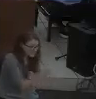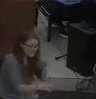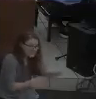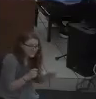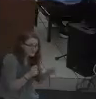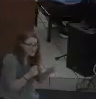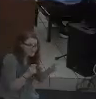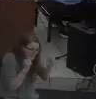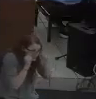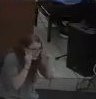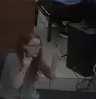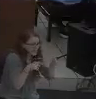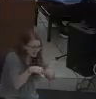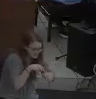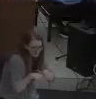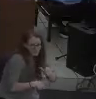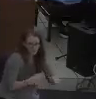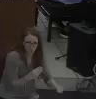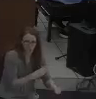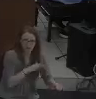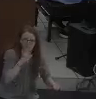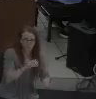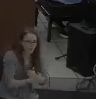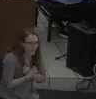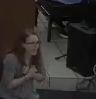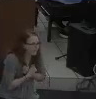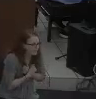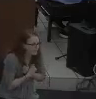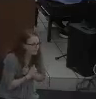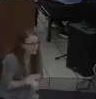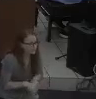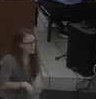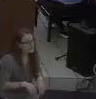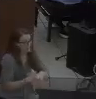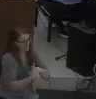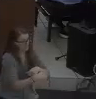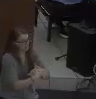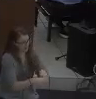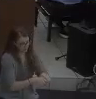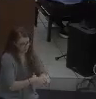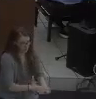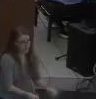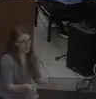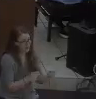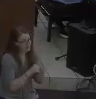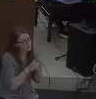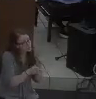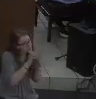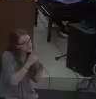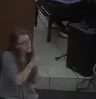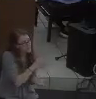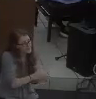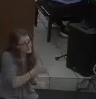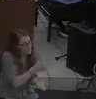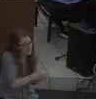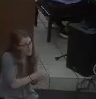the depths and power of your love, that in the breaking of this bread and the drinking of this